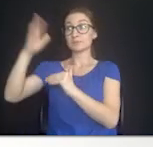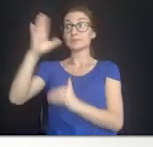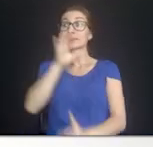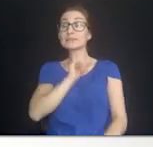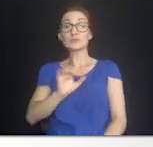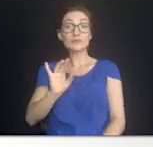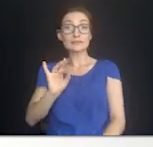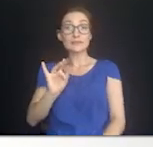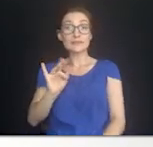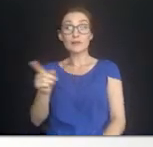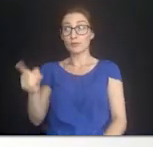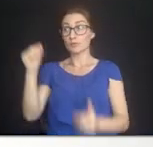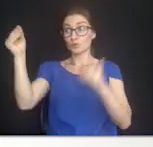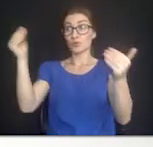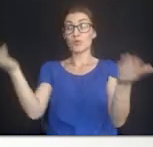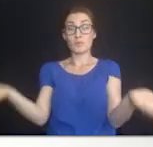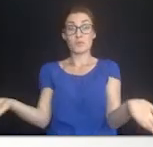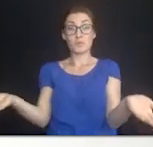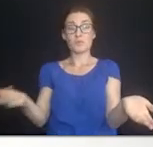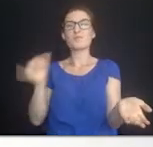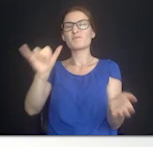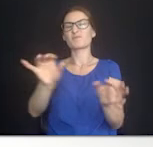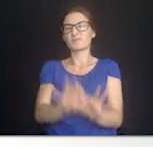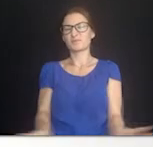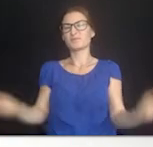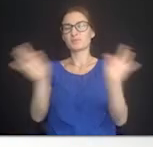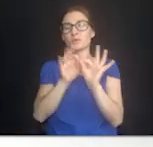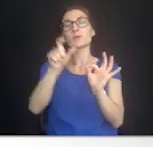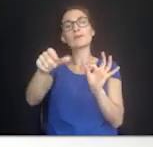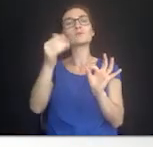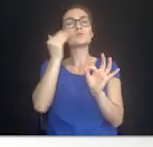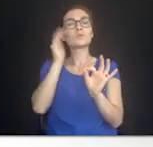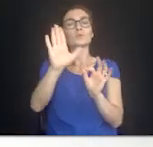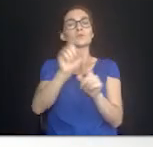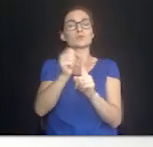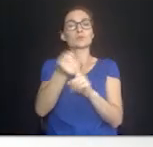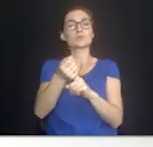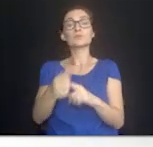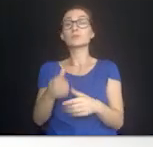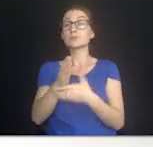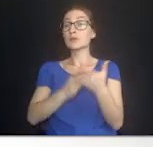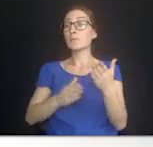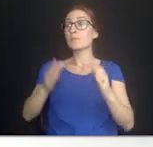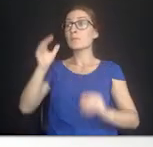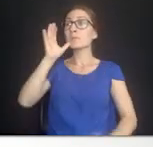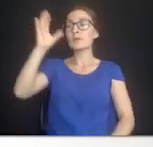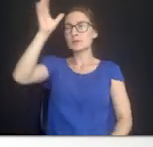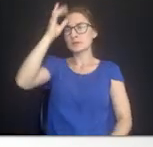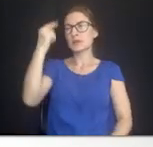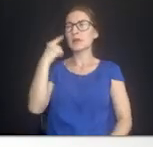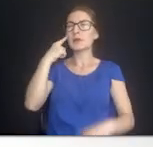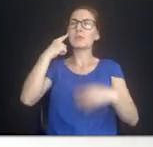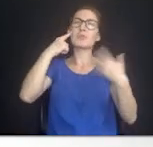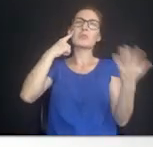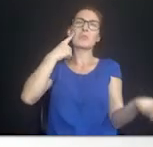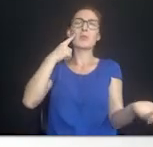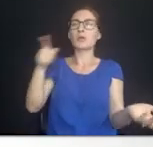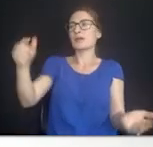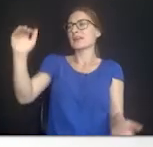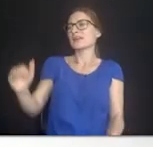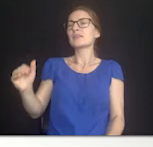these things can be really important, and it's all about knowing your situation. I got plenty of parents kind of be, well, I don't need guardianship, my kid listens to me and it's